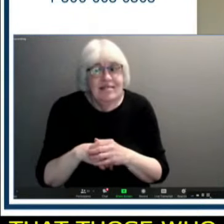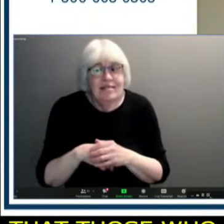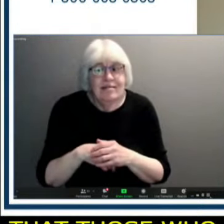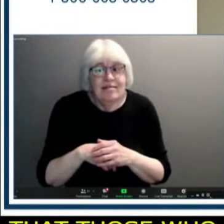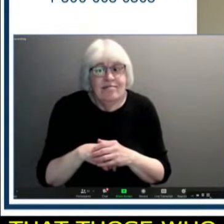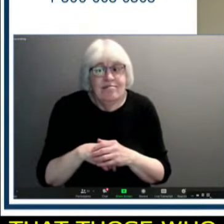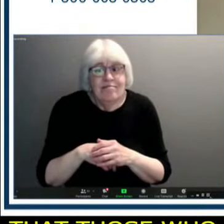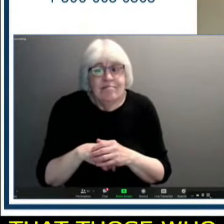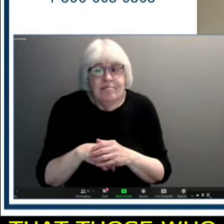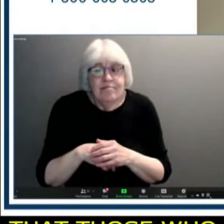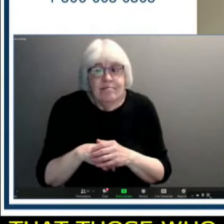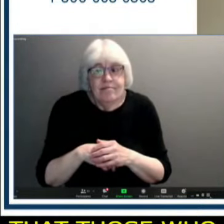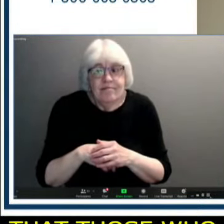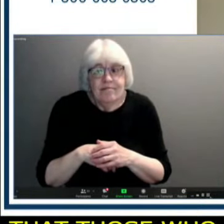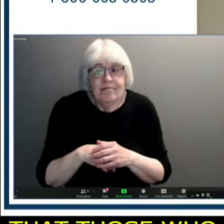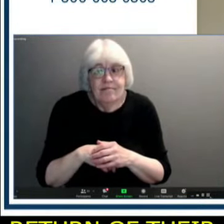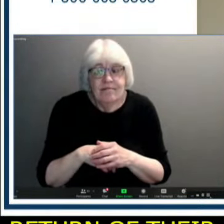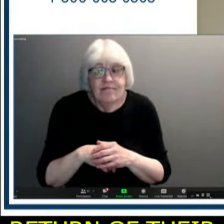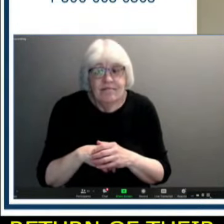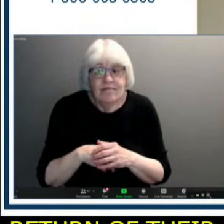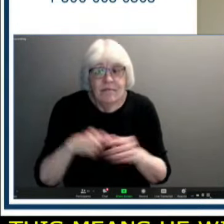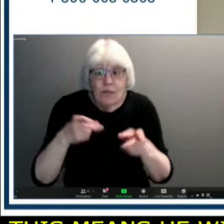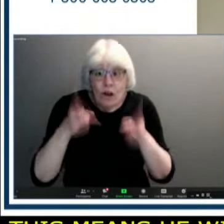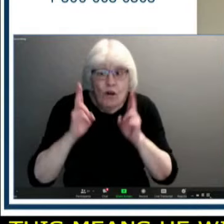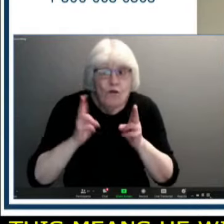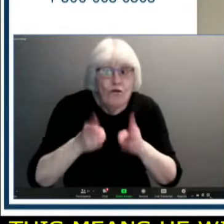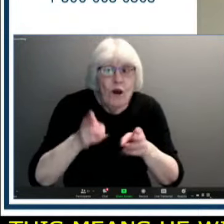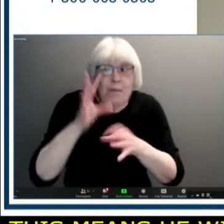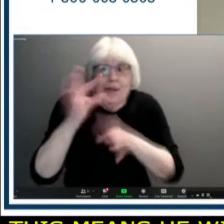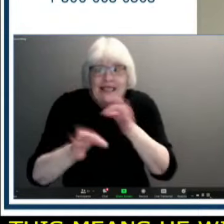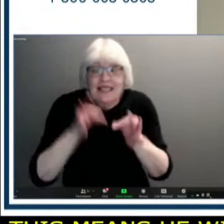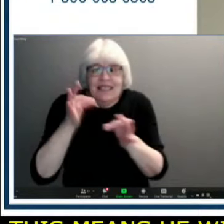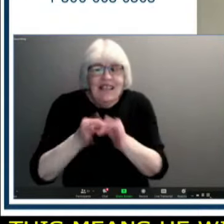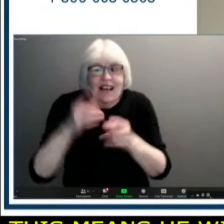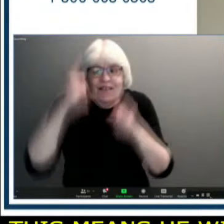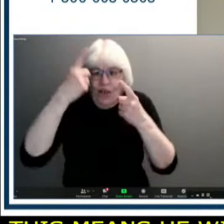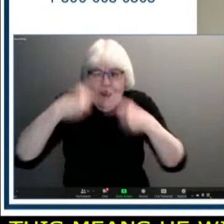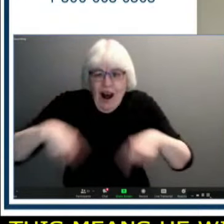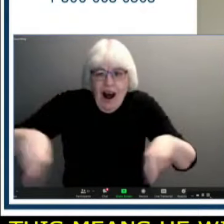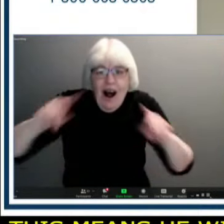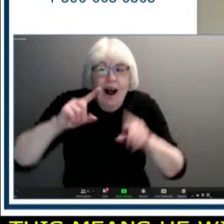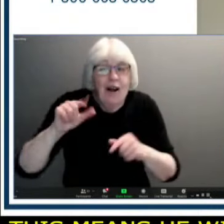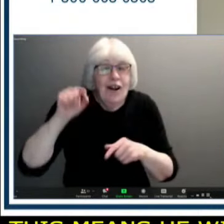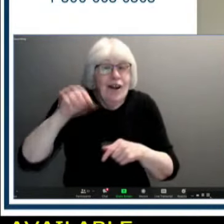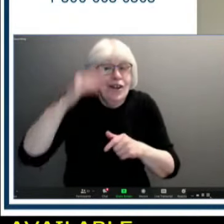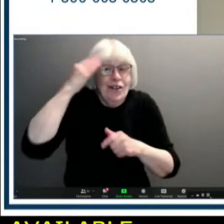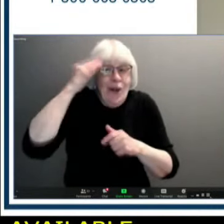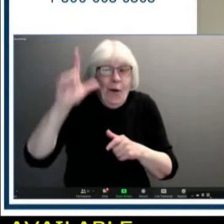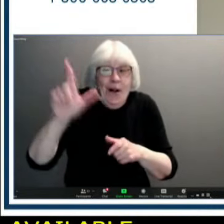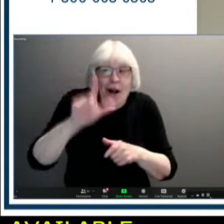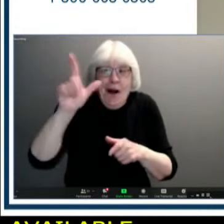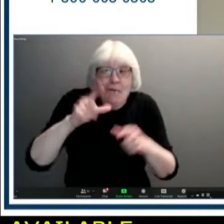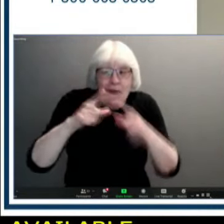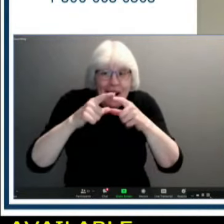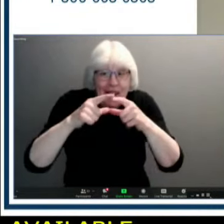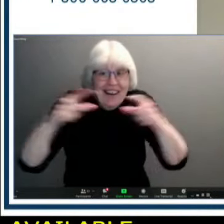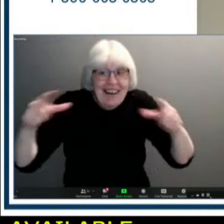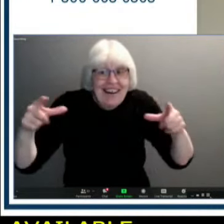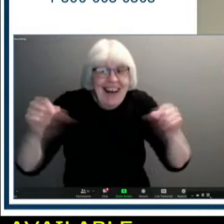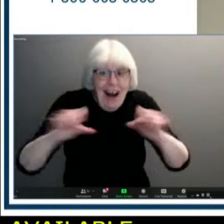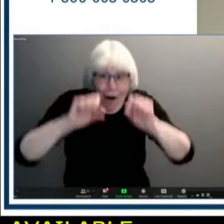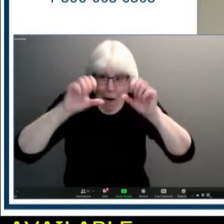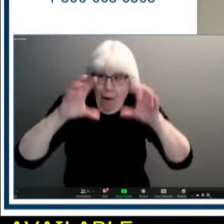available. We won't be restocking public libraries or any other places where we've had ready access to rapid